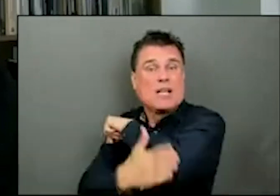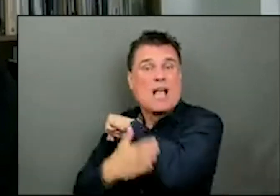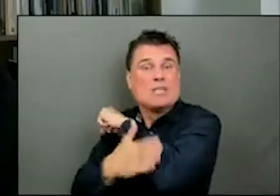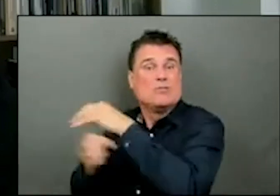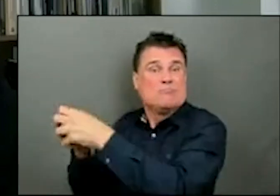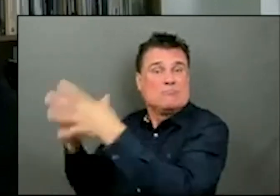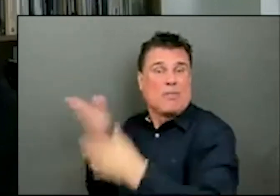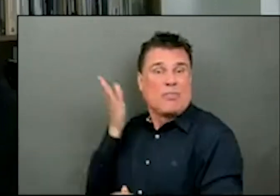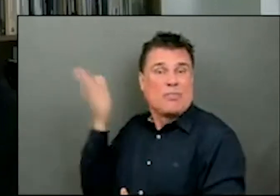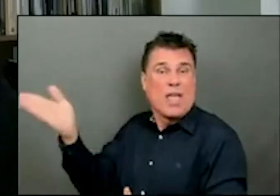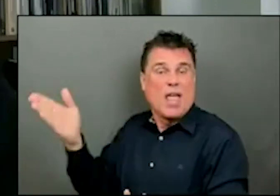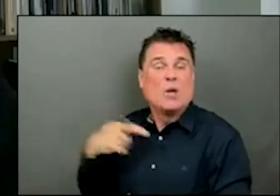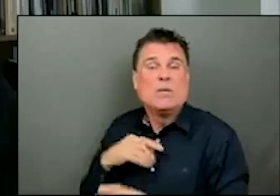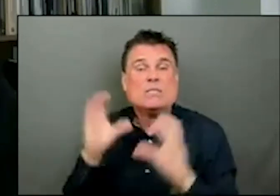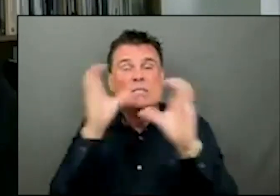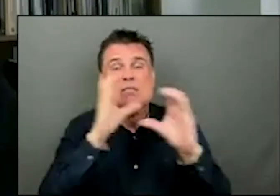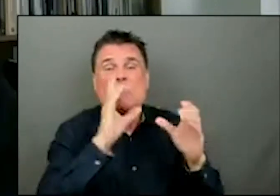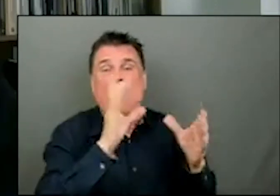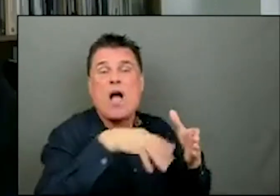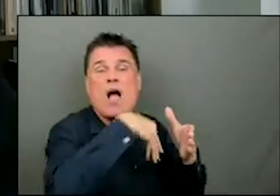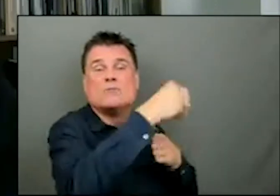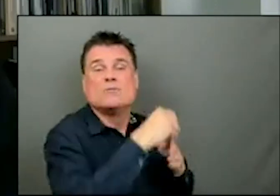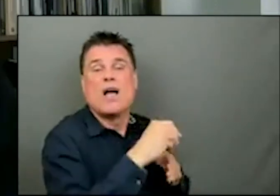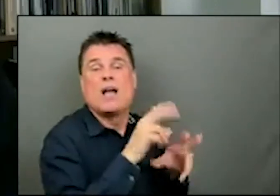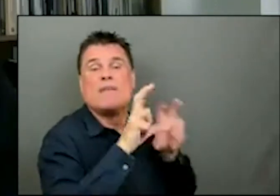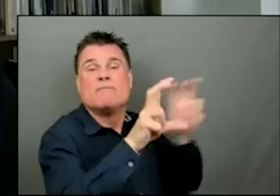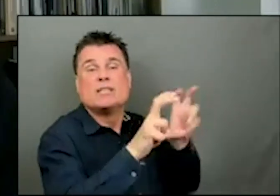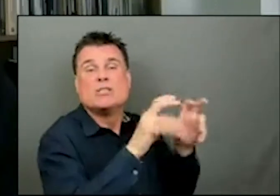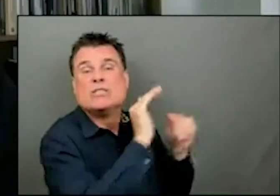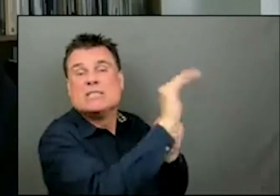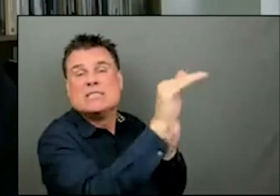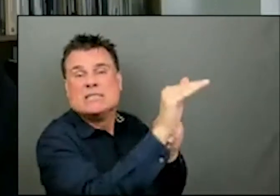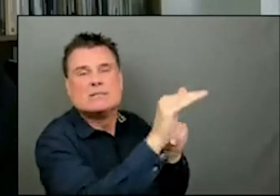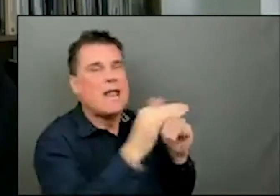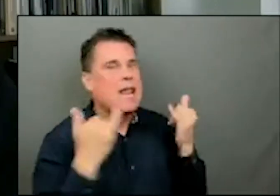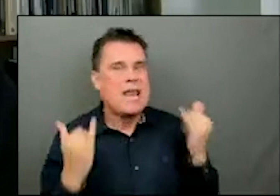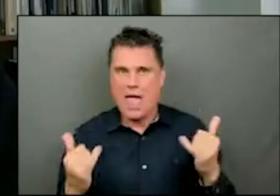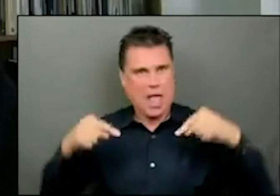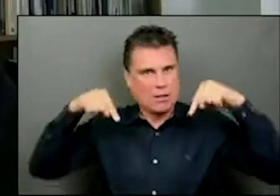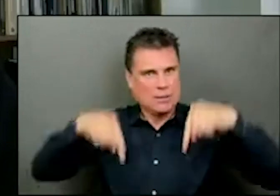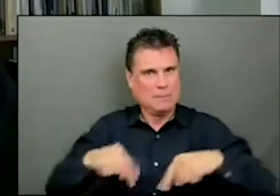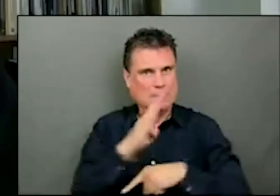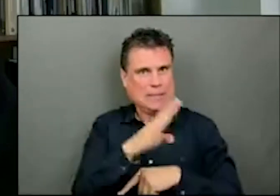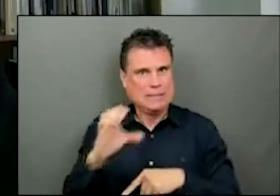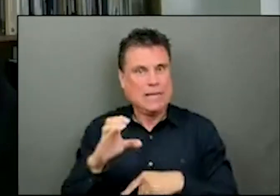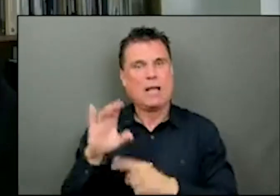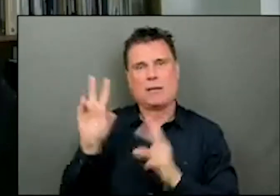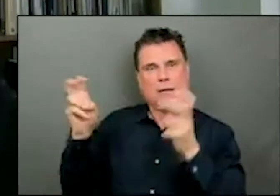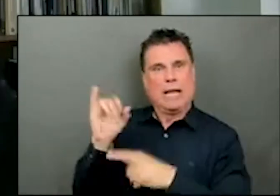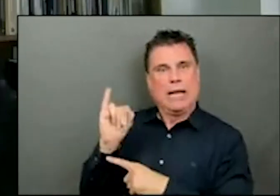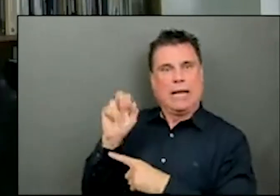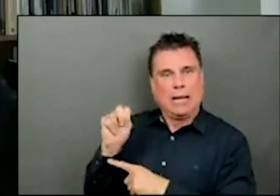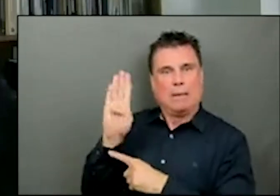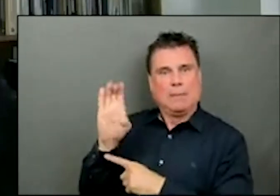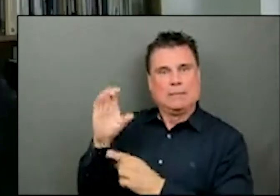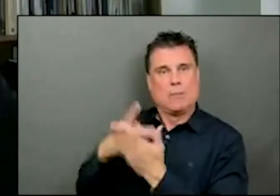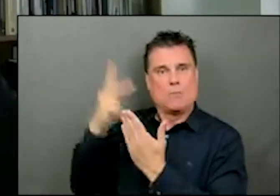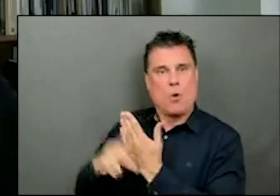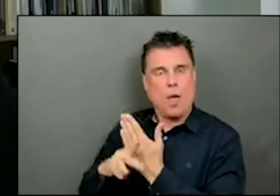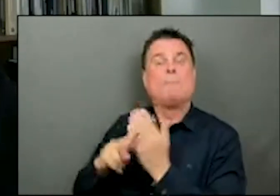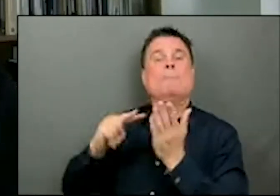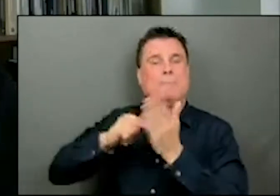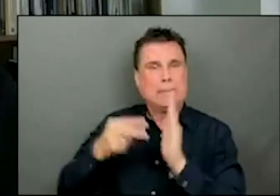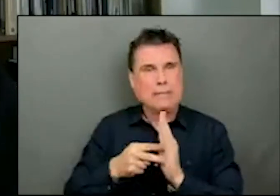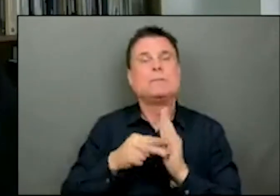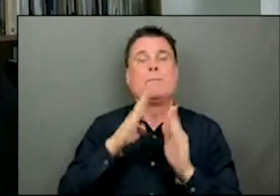acquirers. Now, the 500 million InBC Strategic Investment Fund gives our local innovation champions an opportunity to scale at